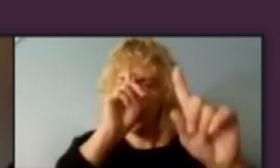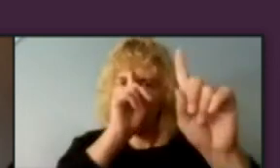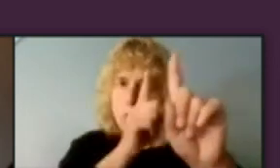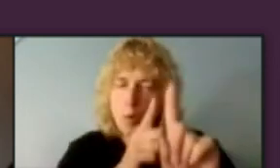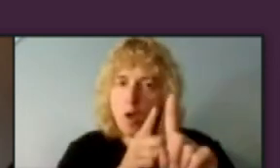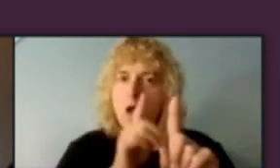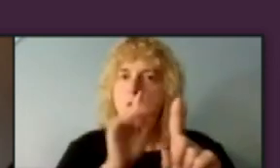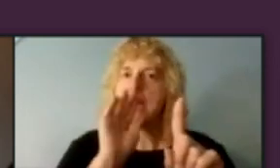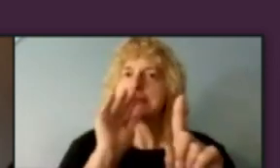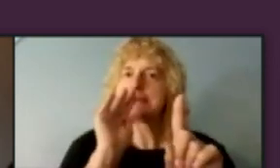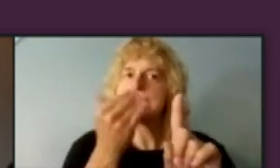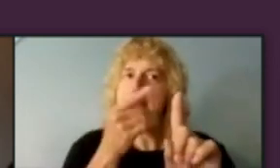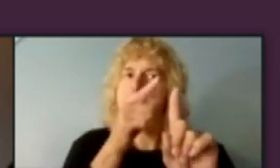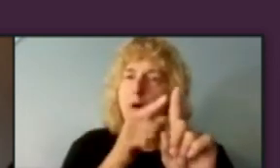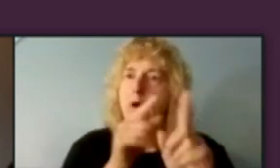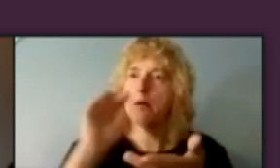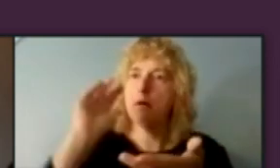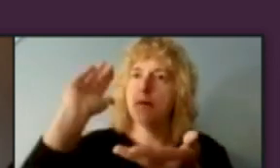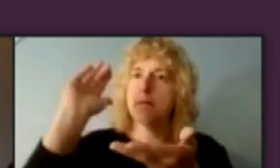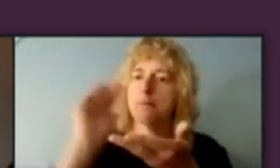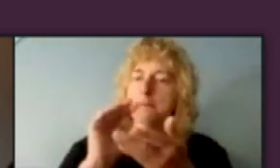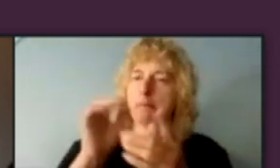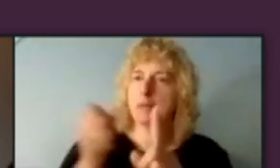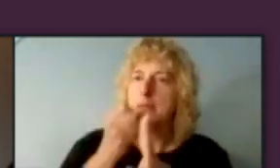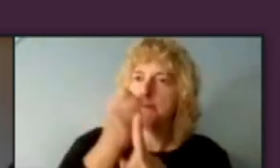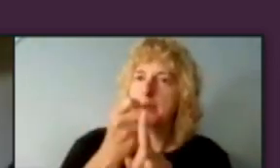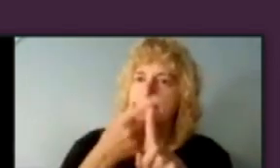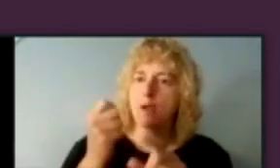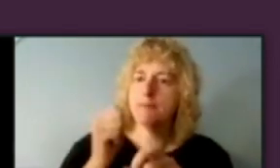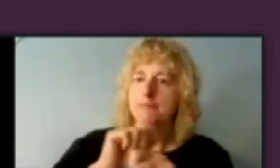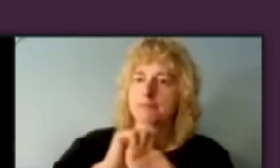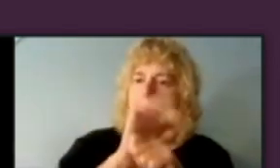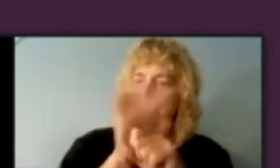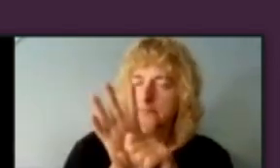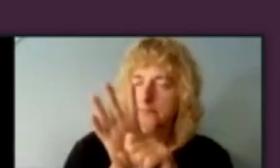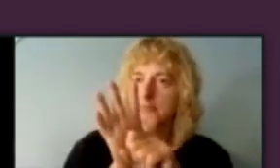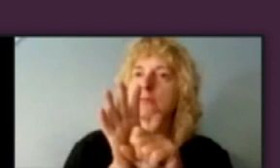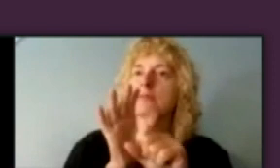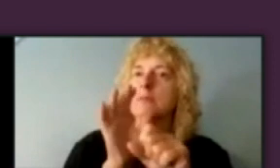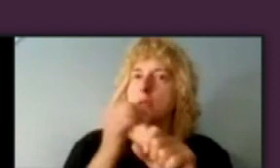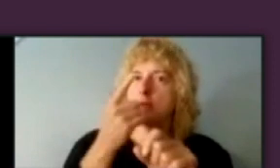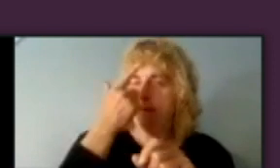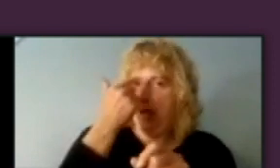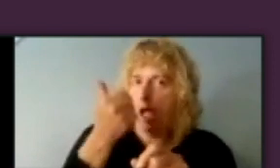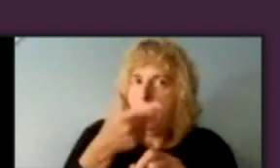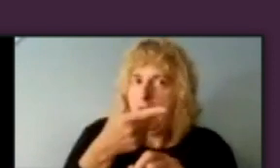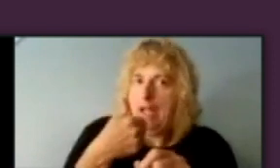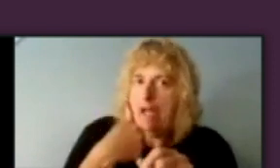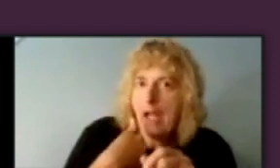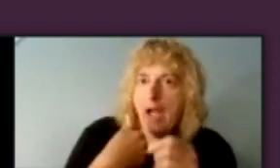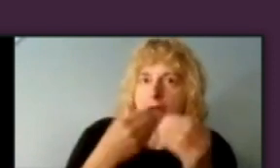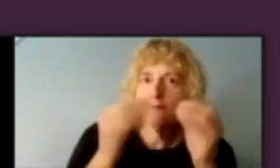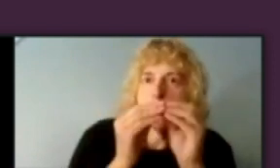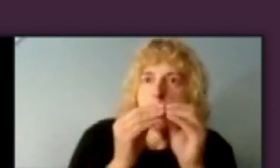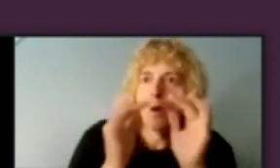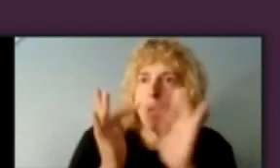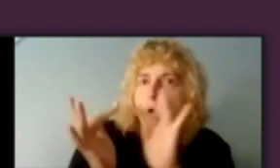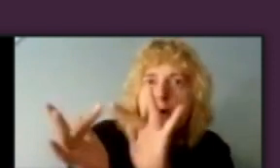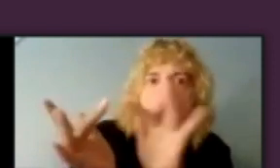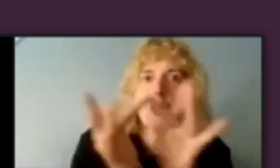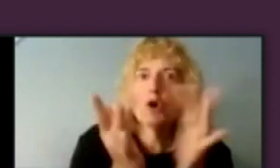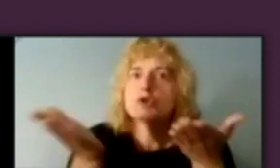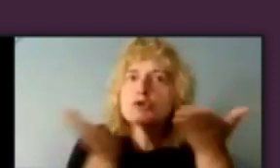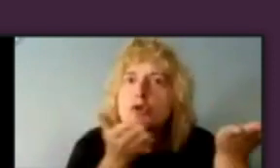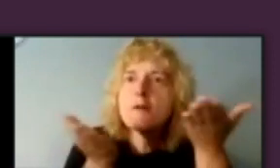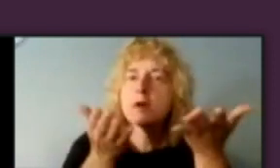of COVID-19 by having them connected to this broader network of services and social connections. So I can show you some